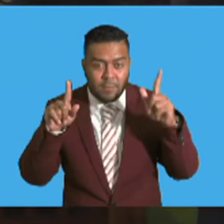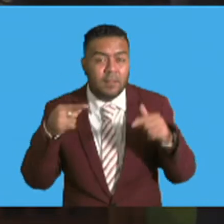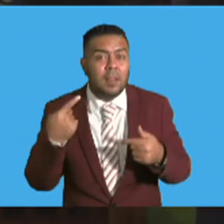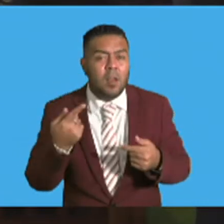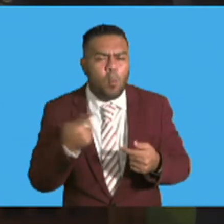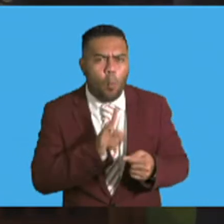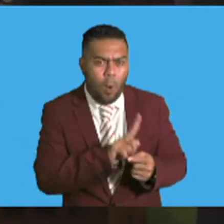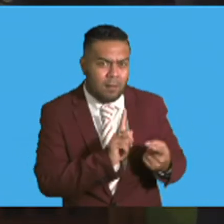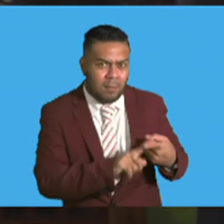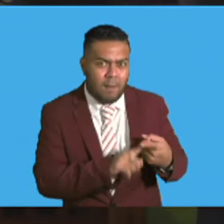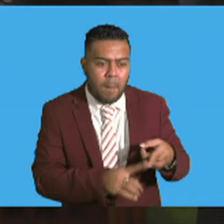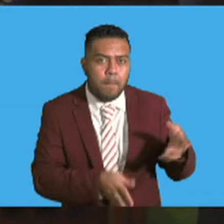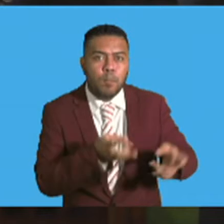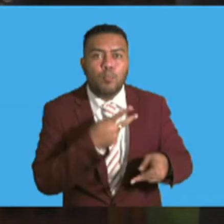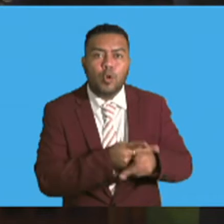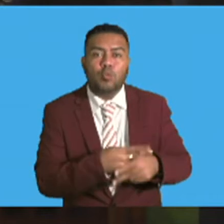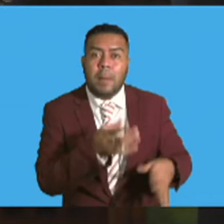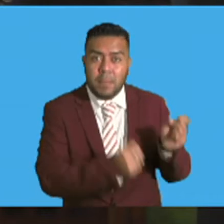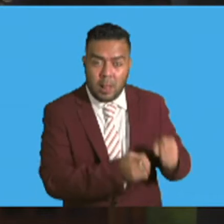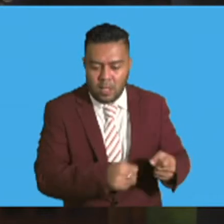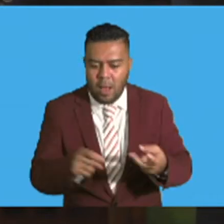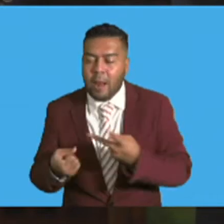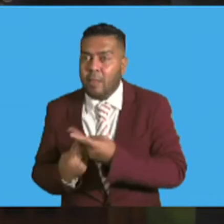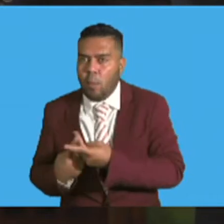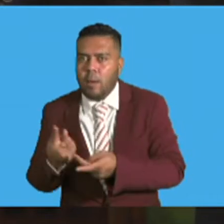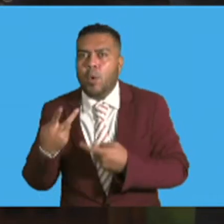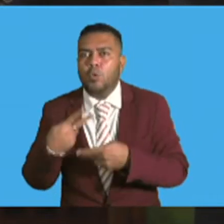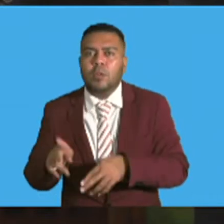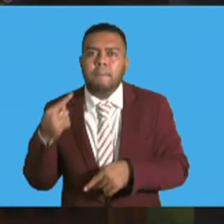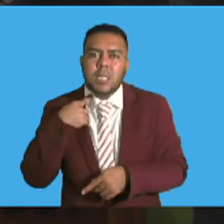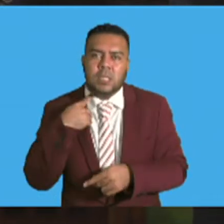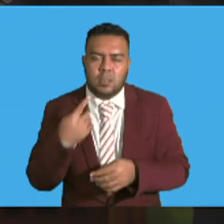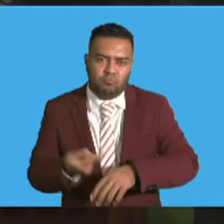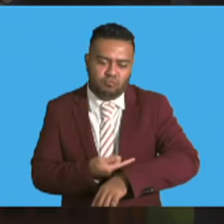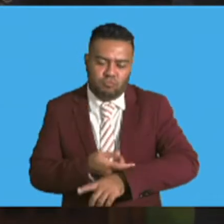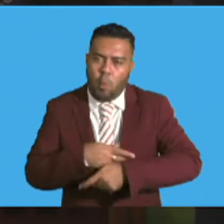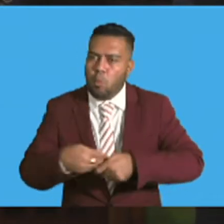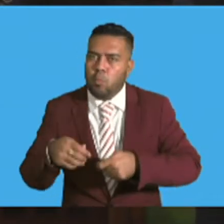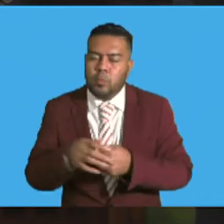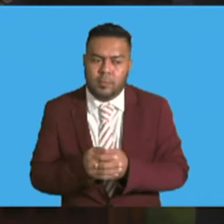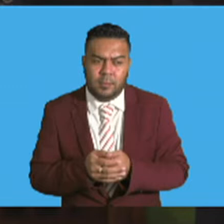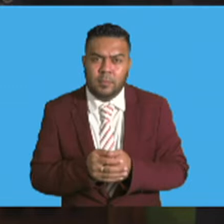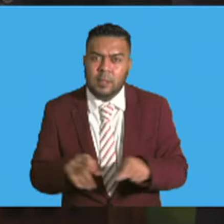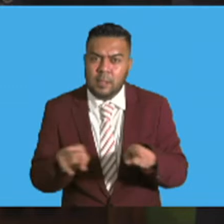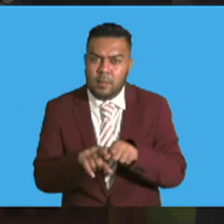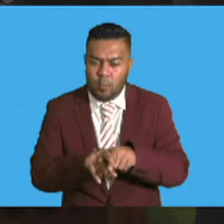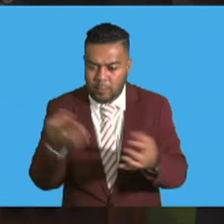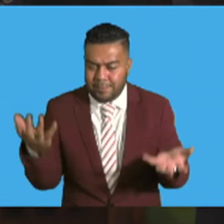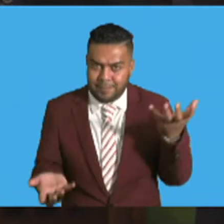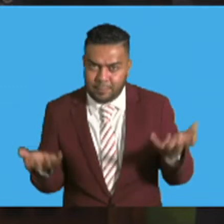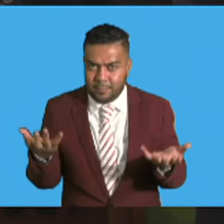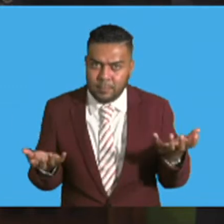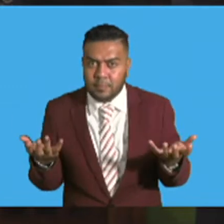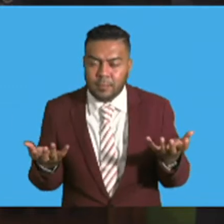cattle, are actually very low yielding breeds that we have. Carcass contents compared to the breeds